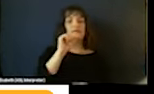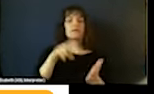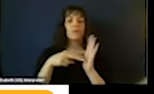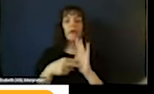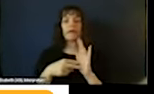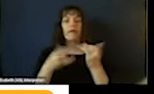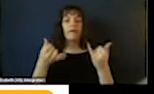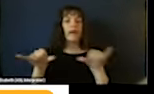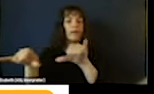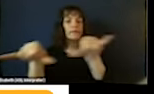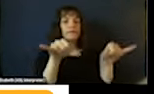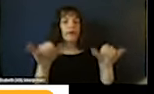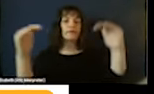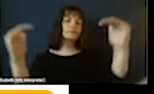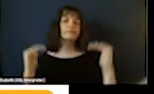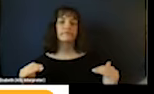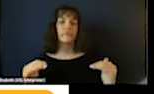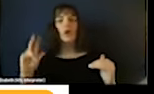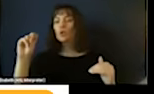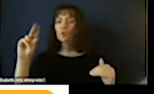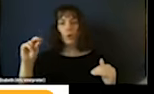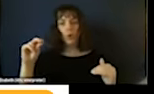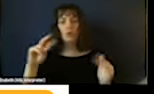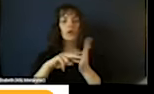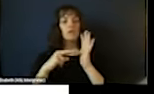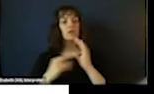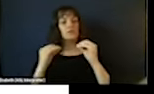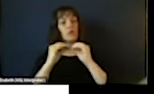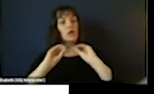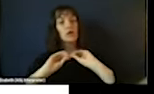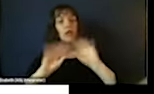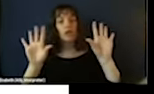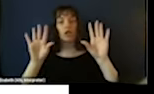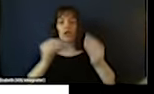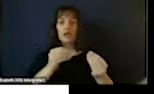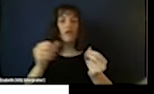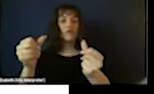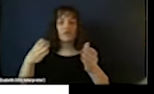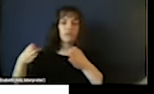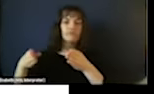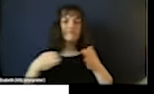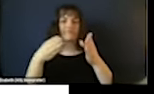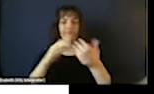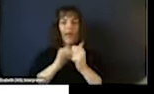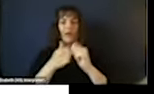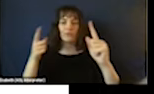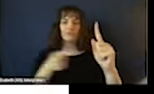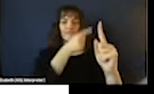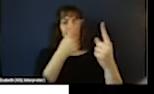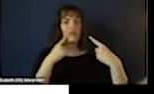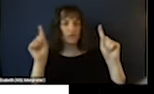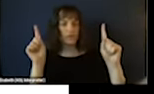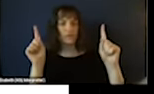just about creating clearer and more efficient paths to a goal. So I want to take this same mentality and use it